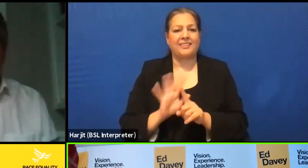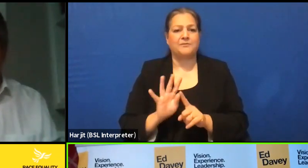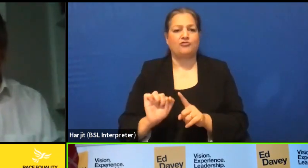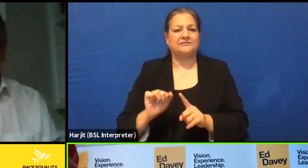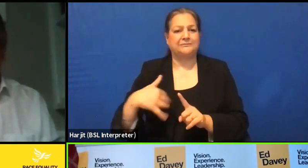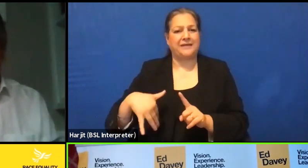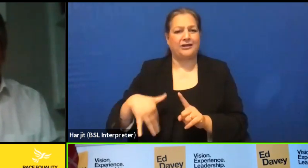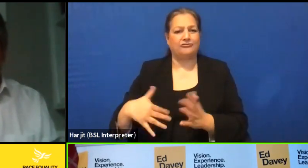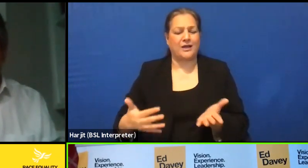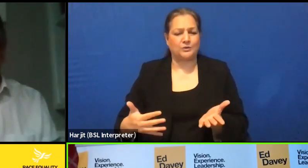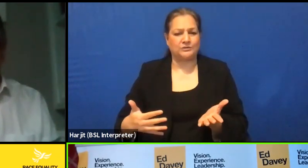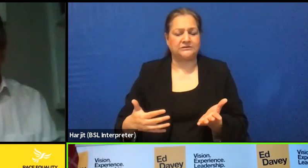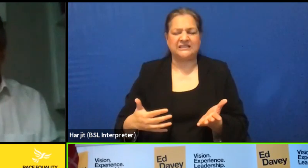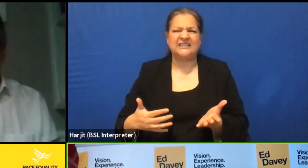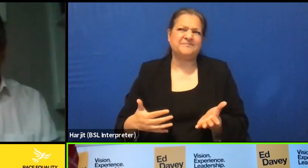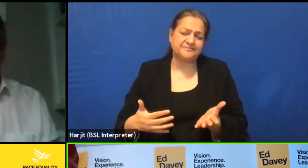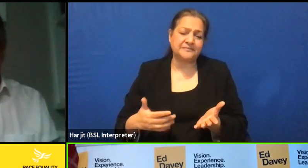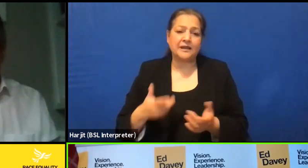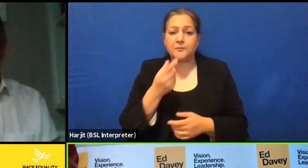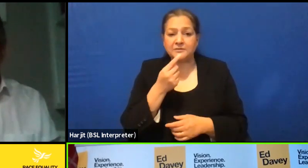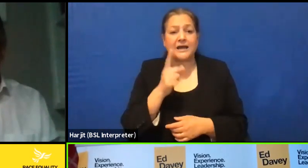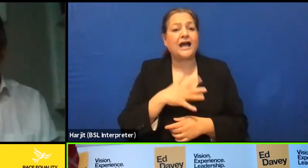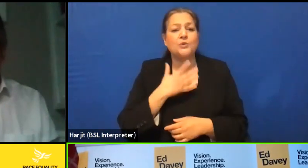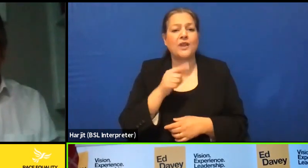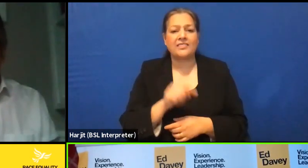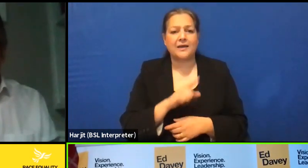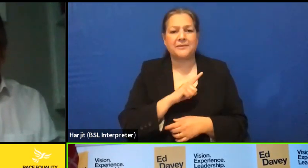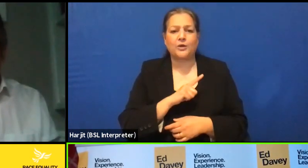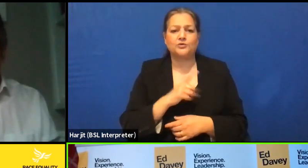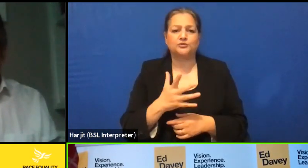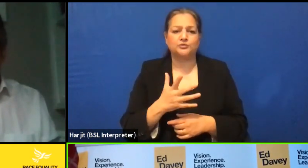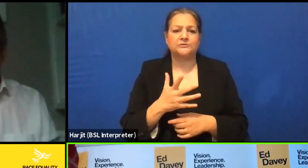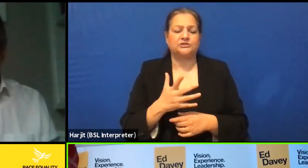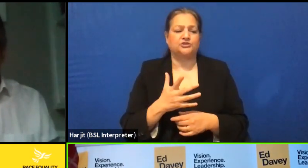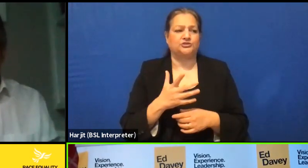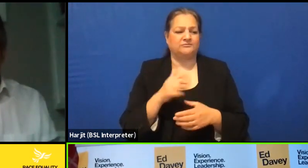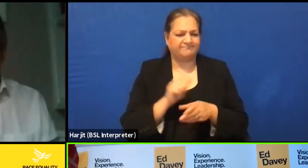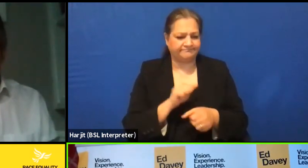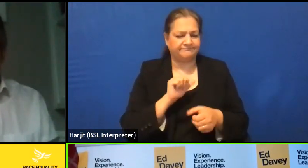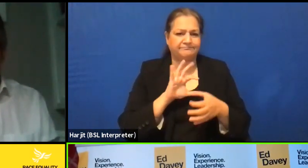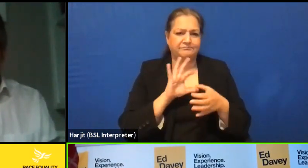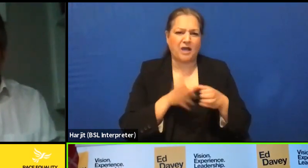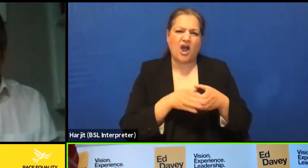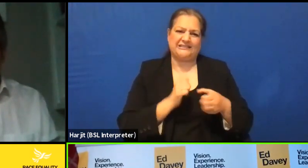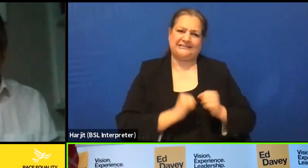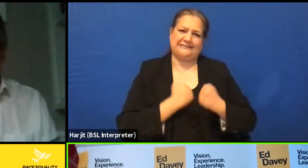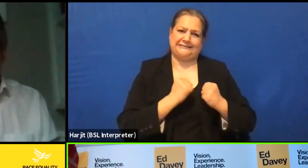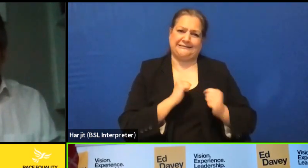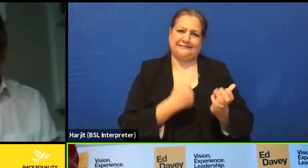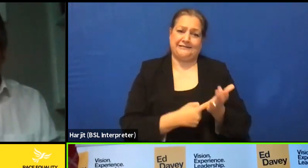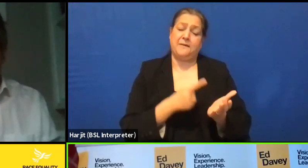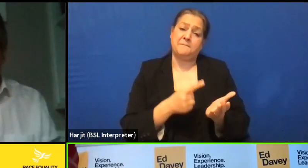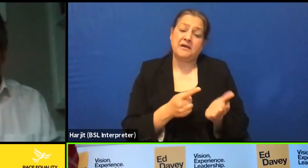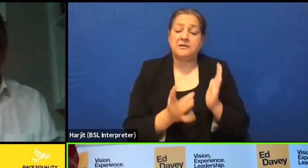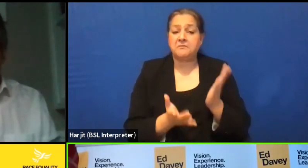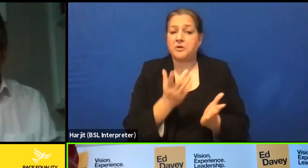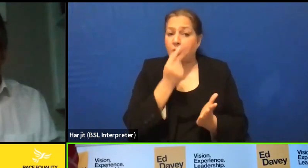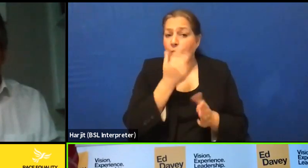And I don't like that system because it gives too much power to the party, but potentially it could work. And I think we should have that